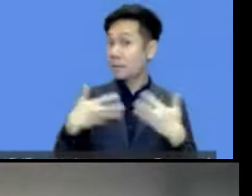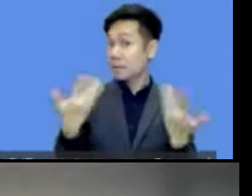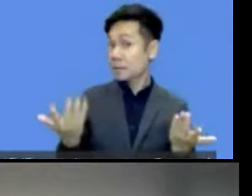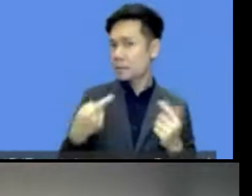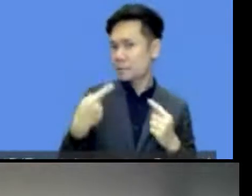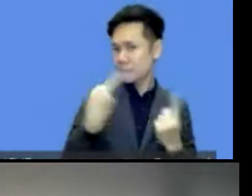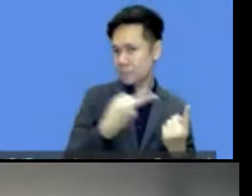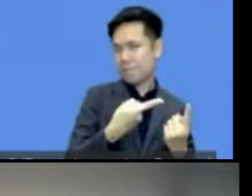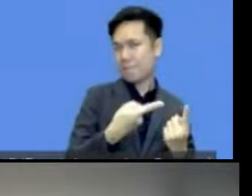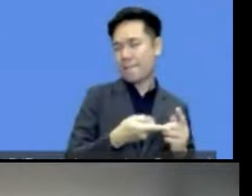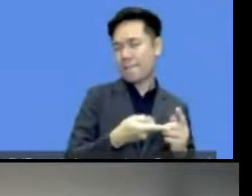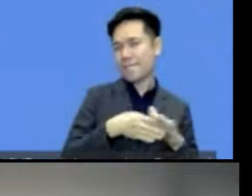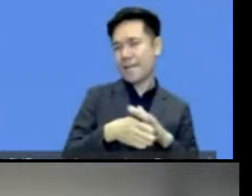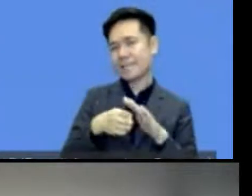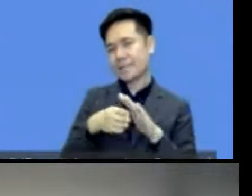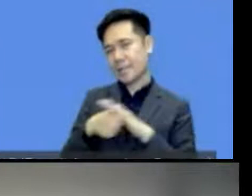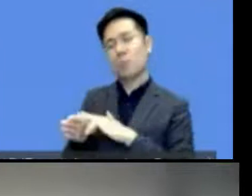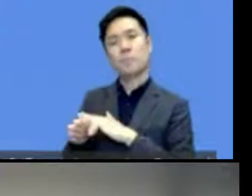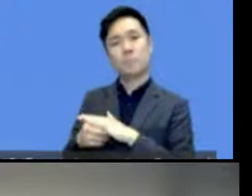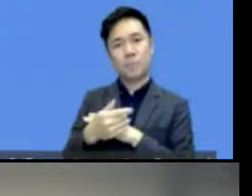those accessible